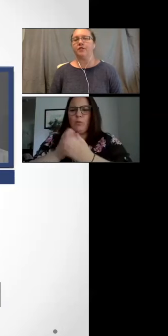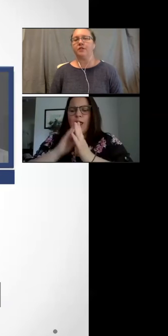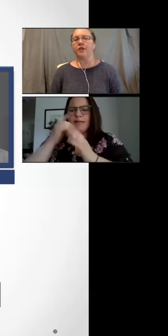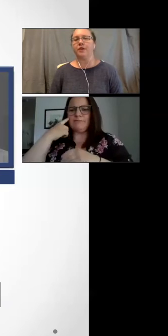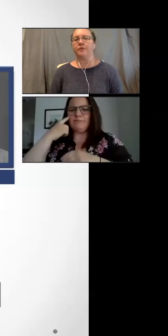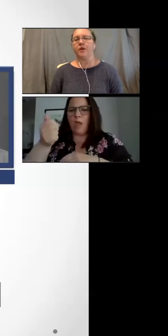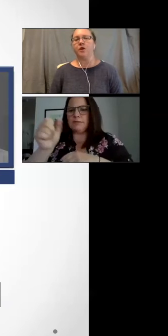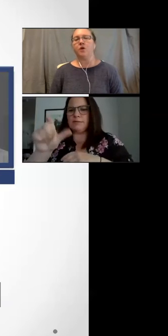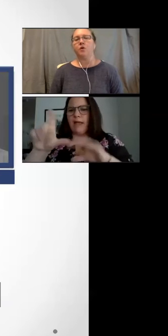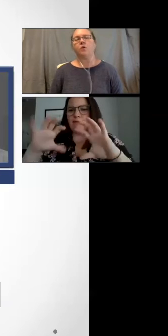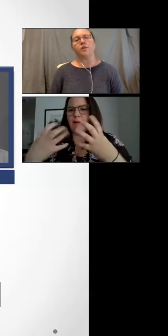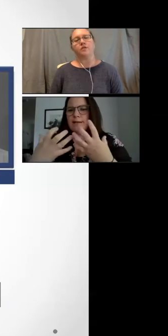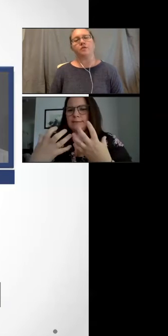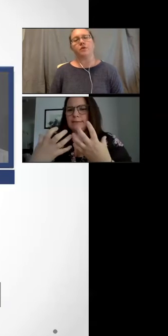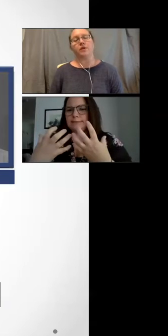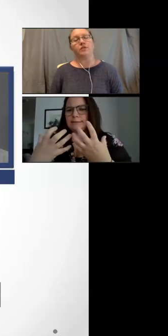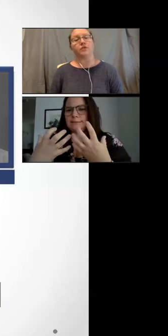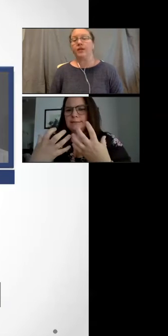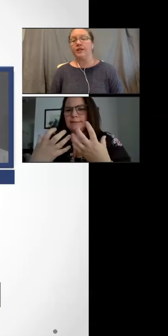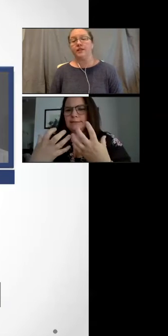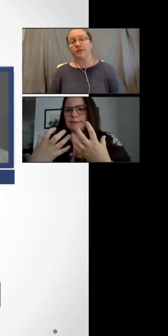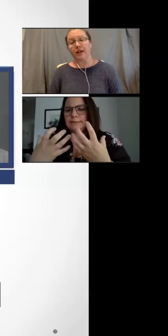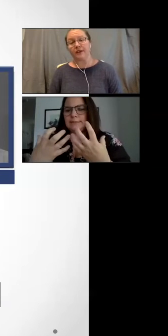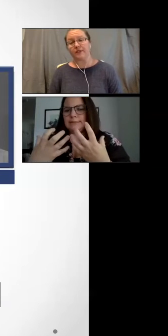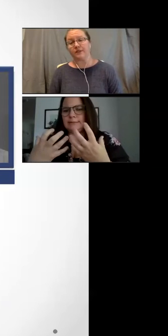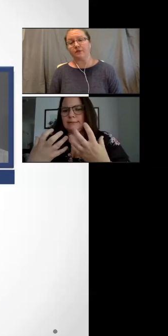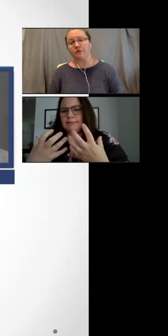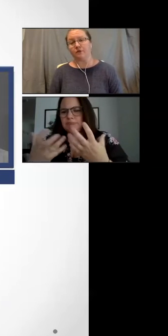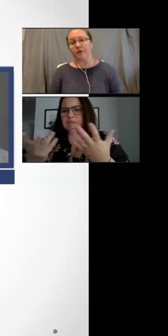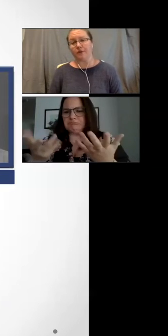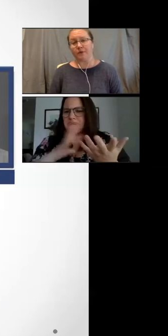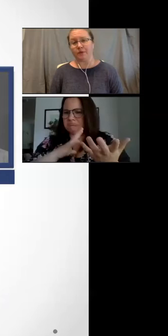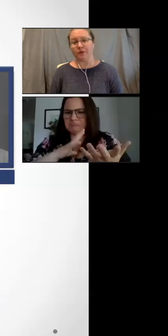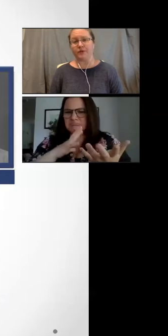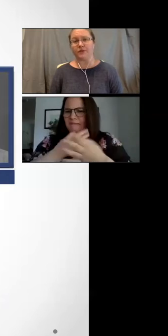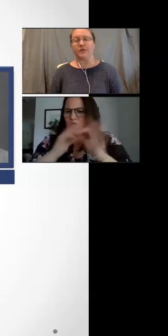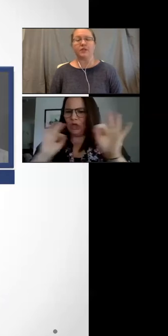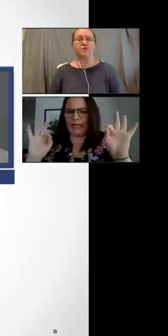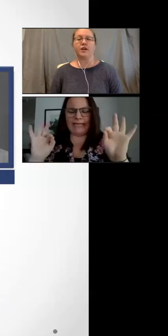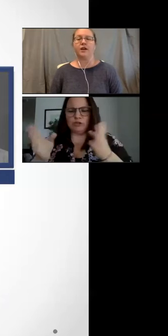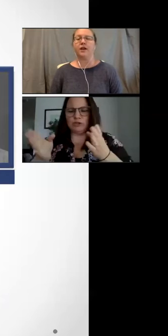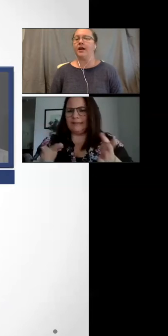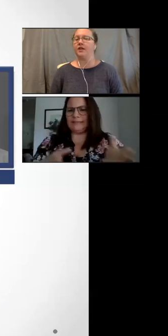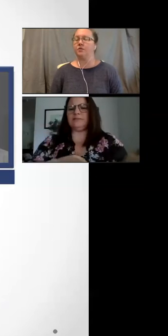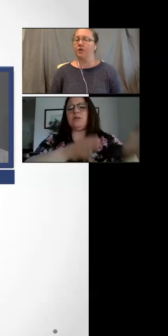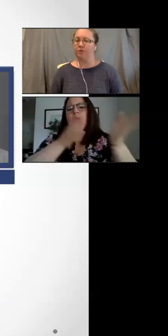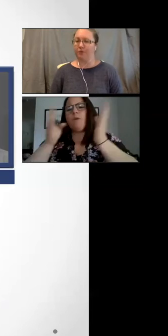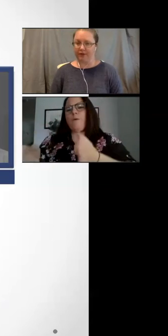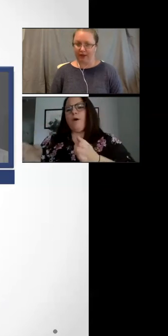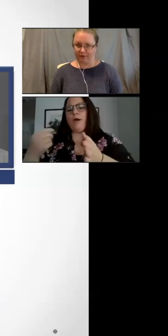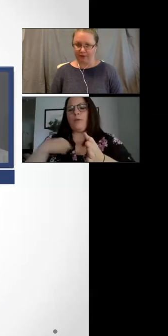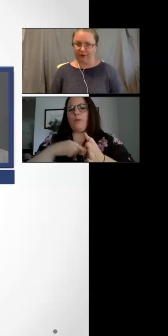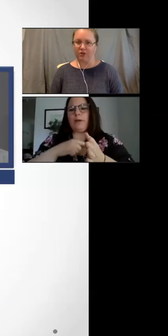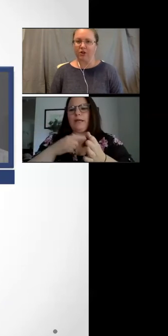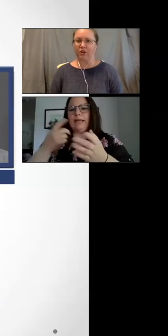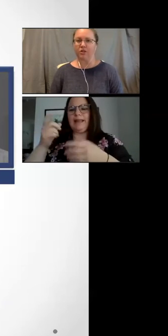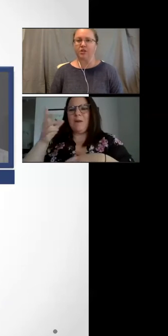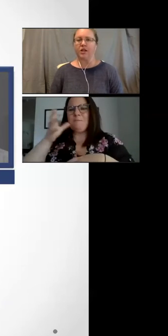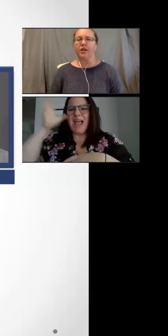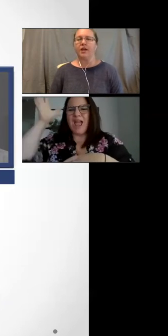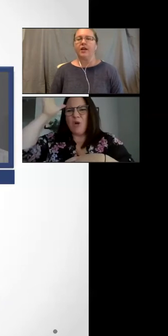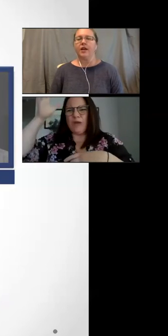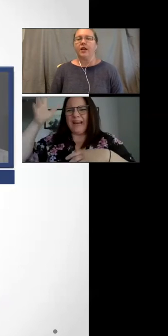of funding for them. Or there's a request for an ASL class for family members, etc. And we provide that free of